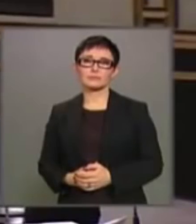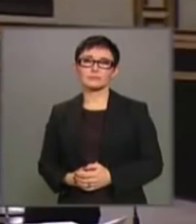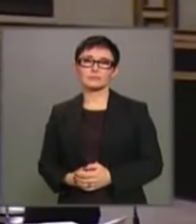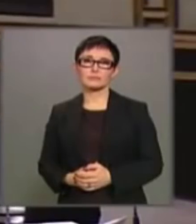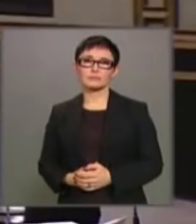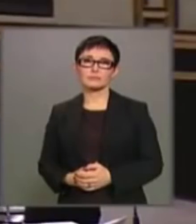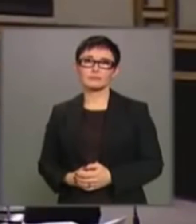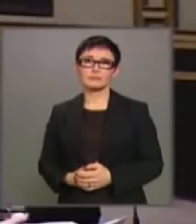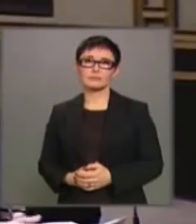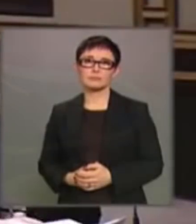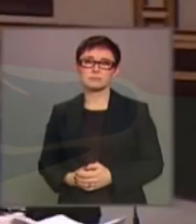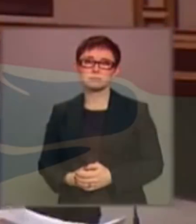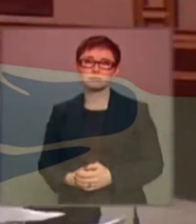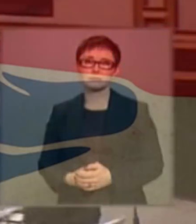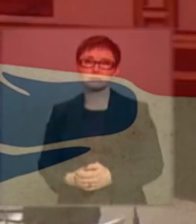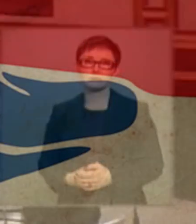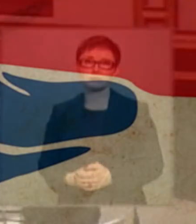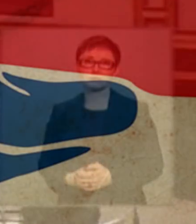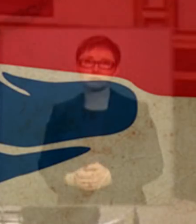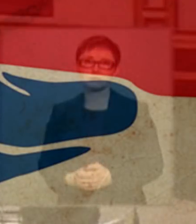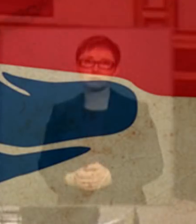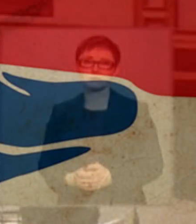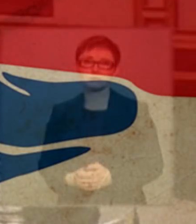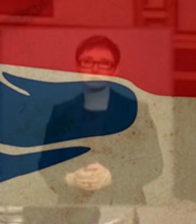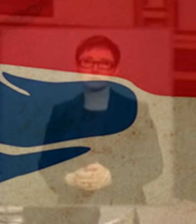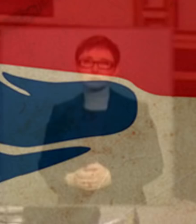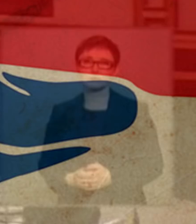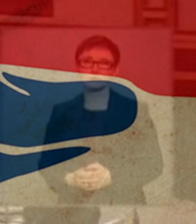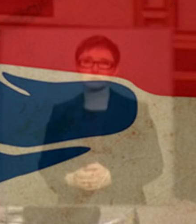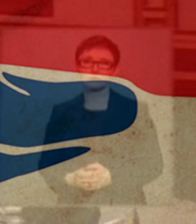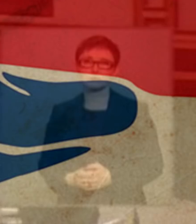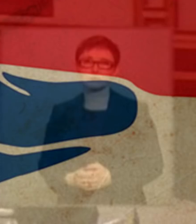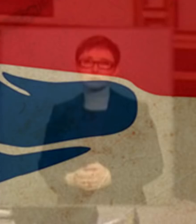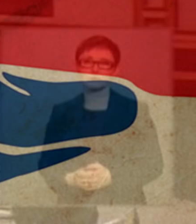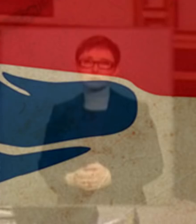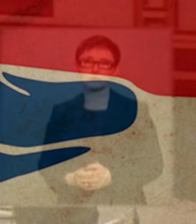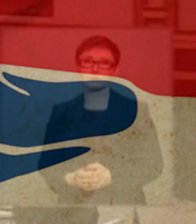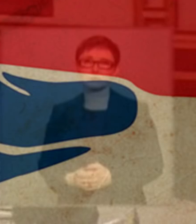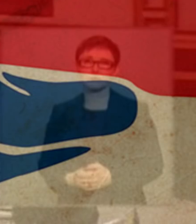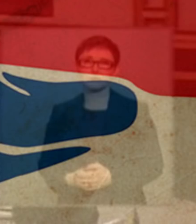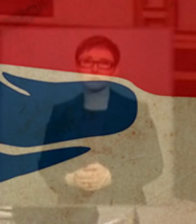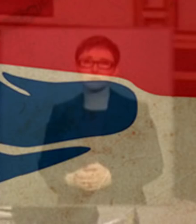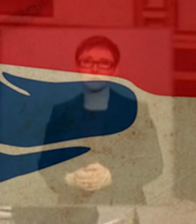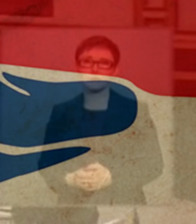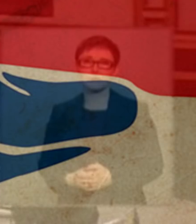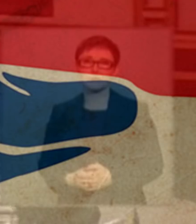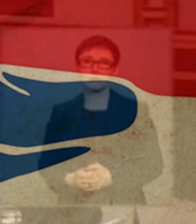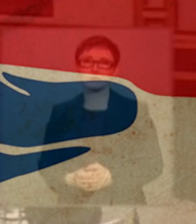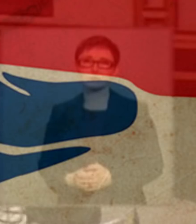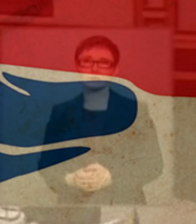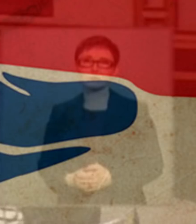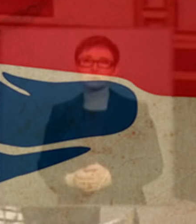the Tories and Labour were forming a government together. It's that type of thing. Or if the Democrats and Republicans were forming a government